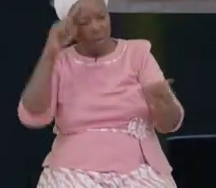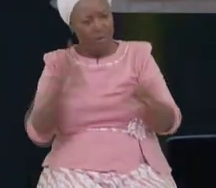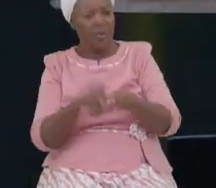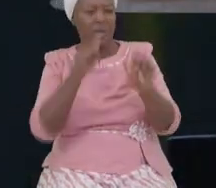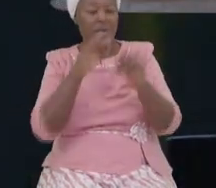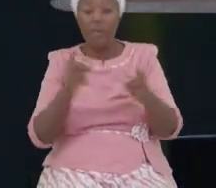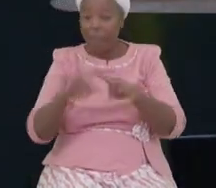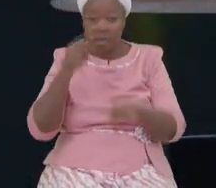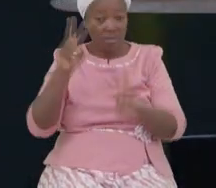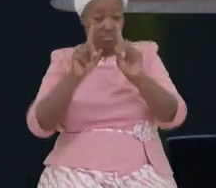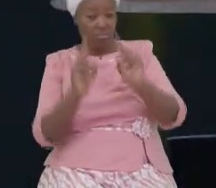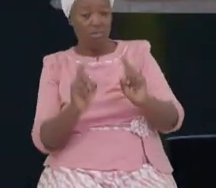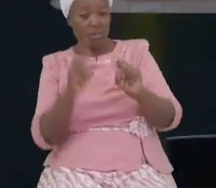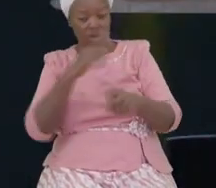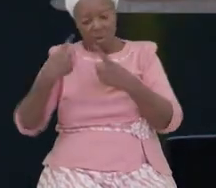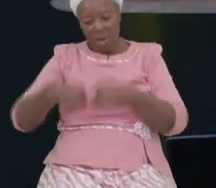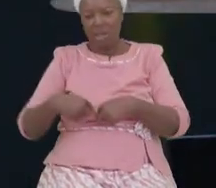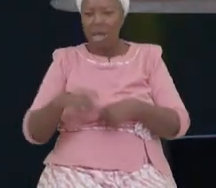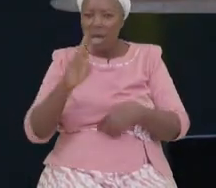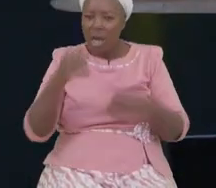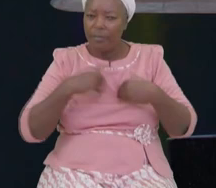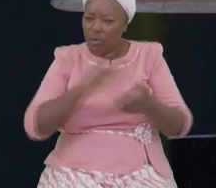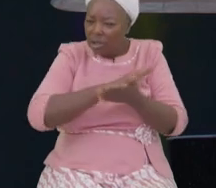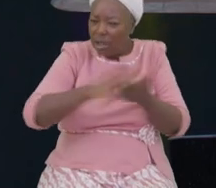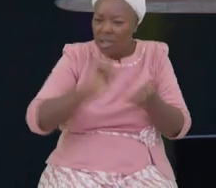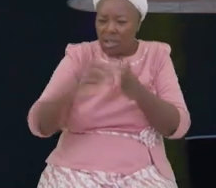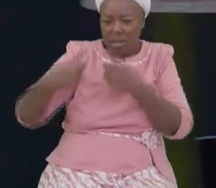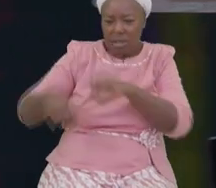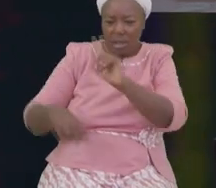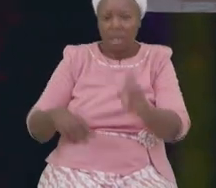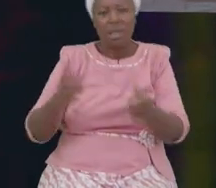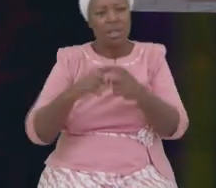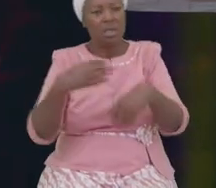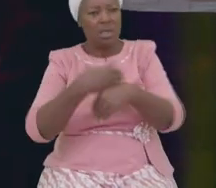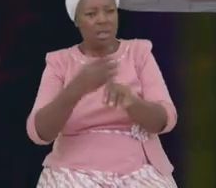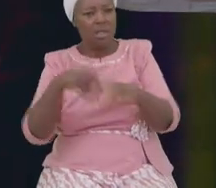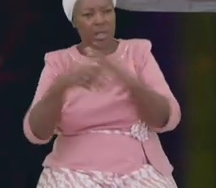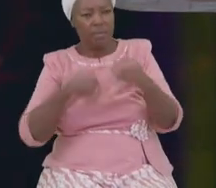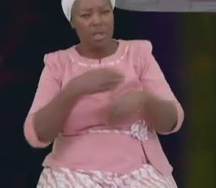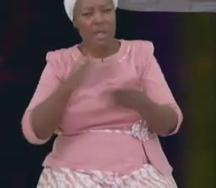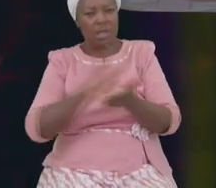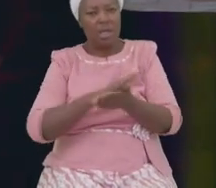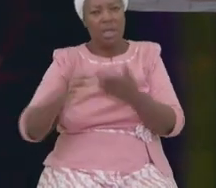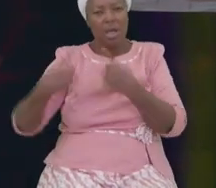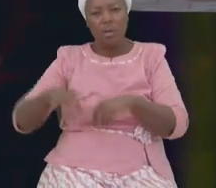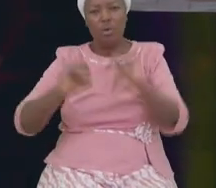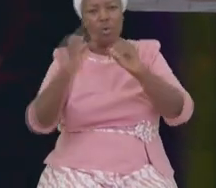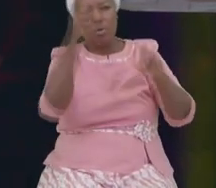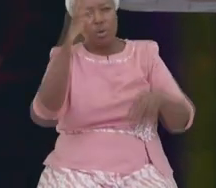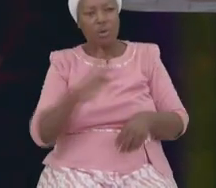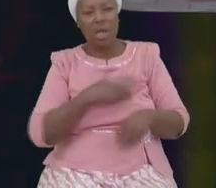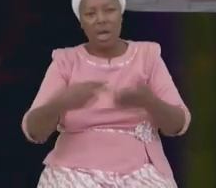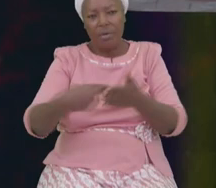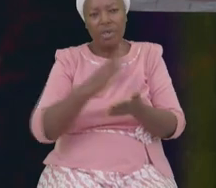your heart. I need to cleanse that heart. He said, create in me a clean heart, O God, and renew a